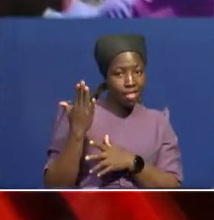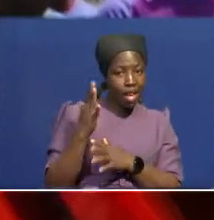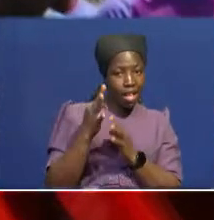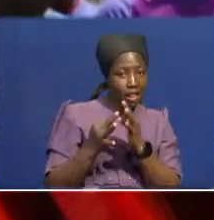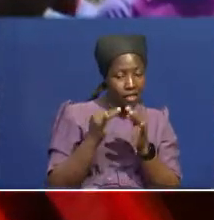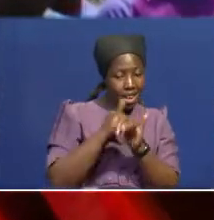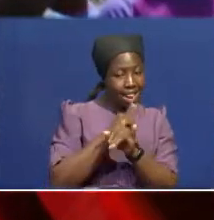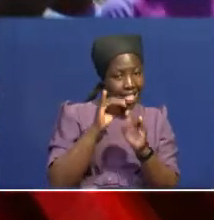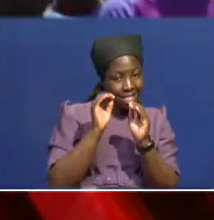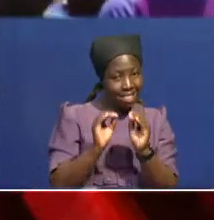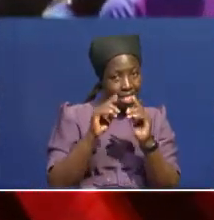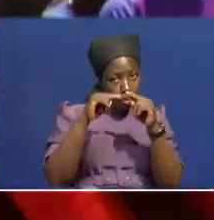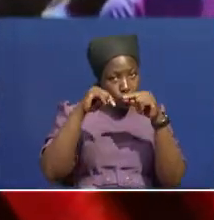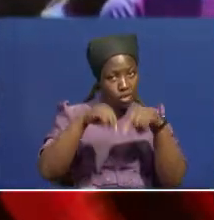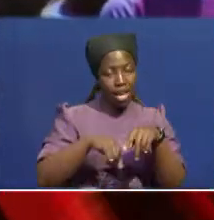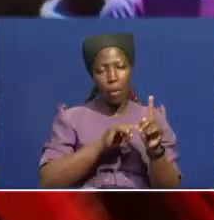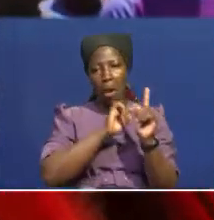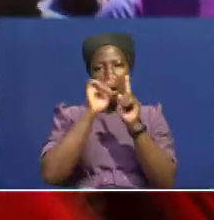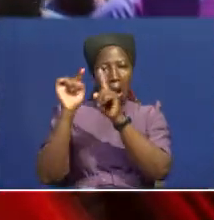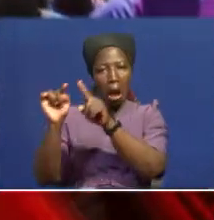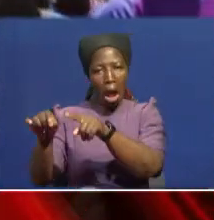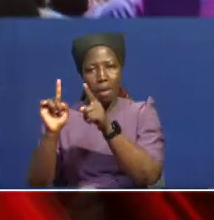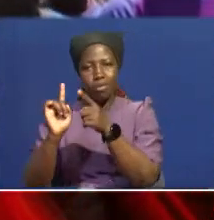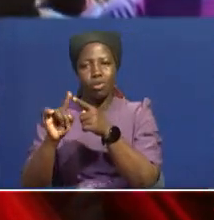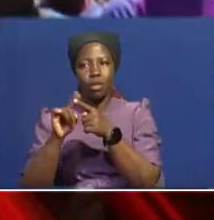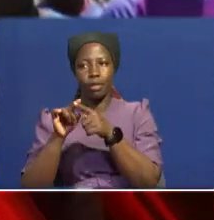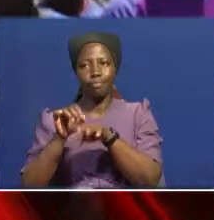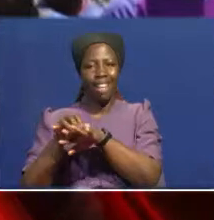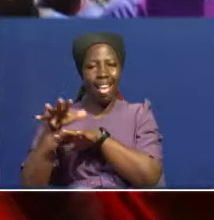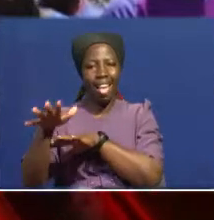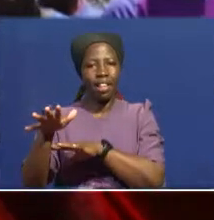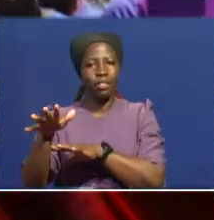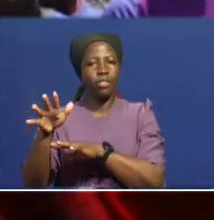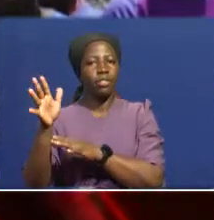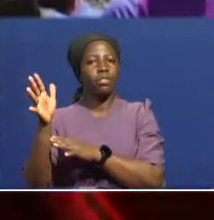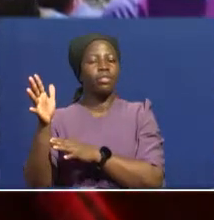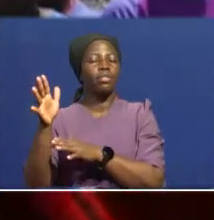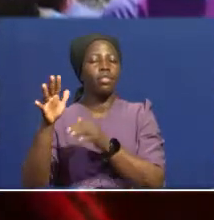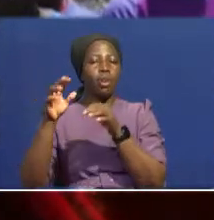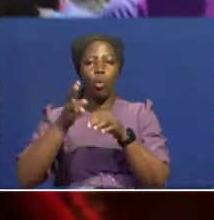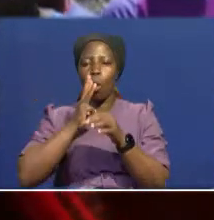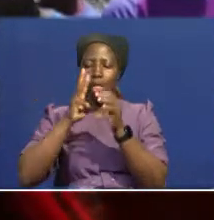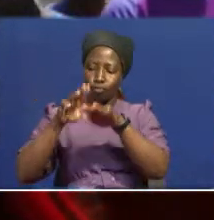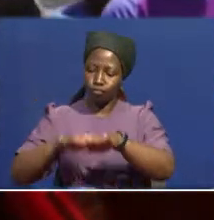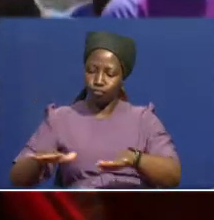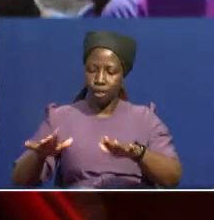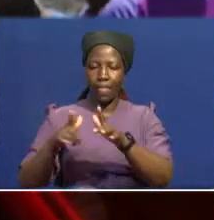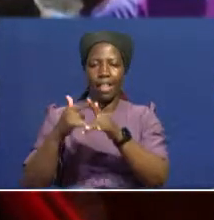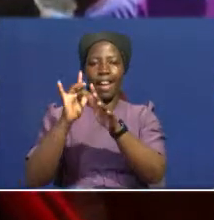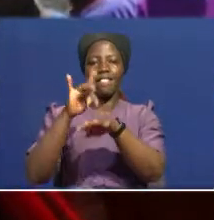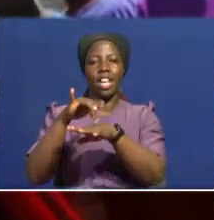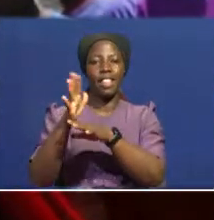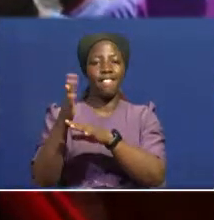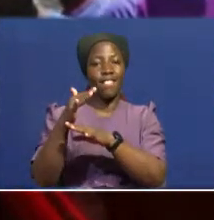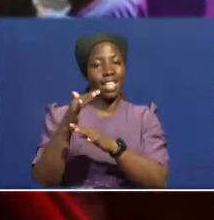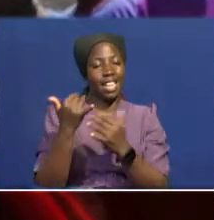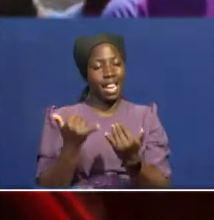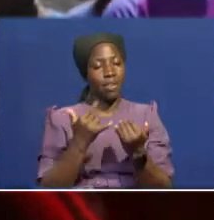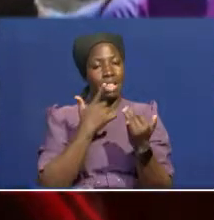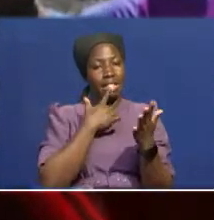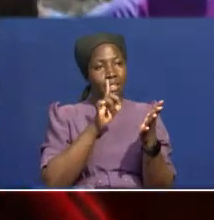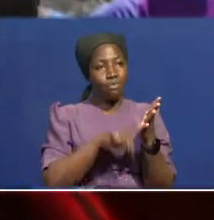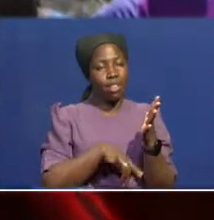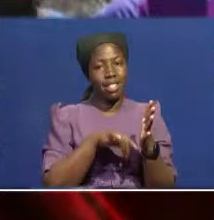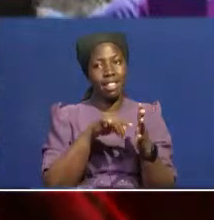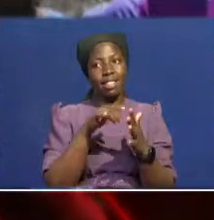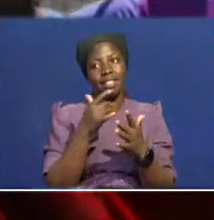lake. It will affect the fish, of which it does affect the fish. So we are in a situation whereby we can say that the fishes of Lake Naivasha